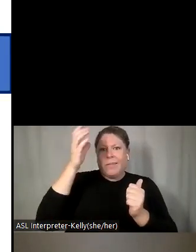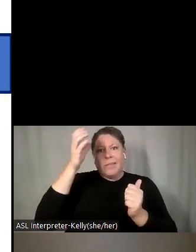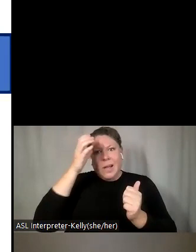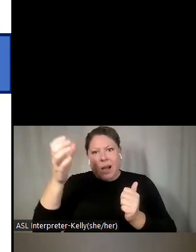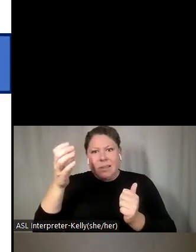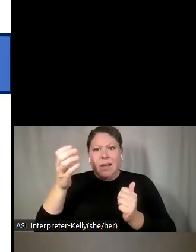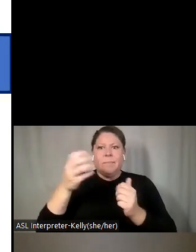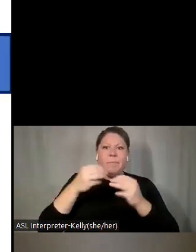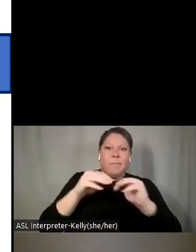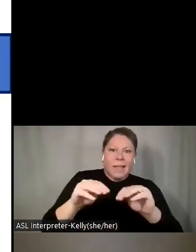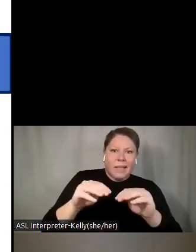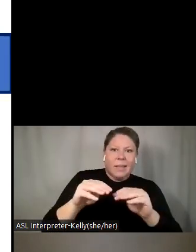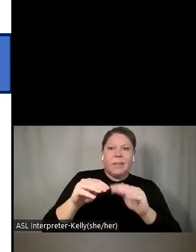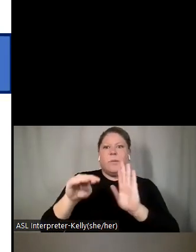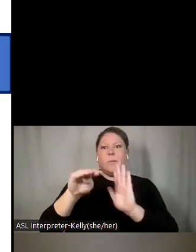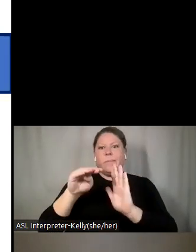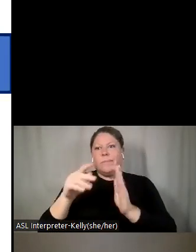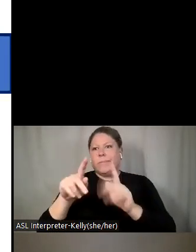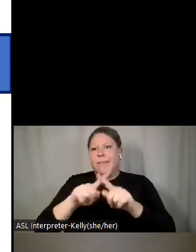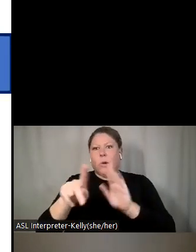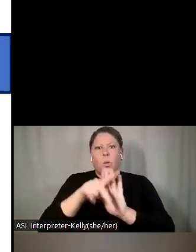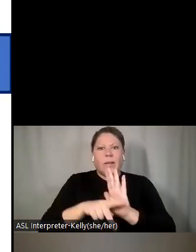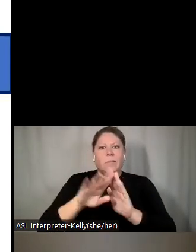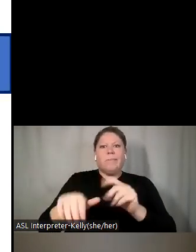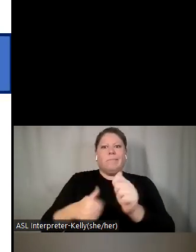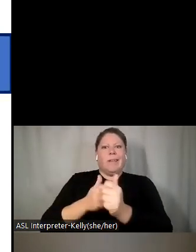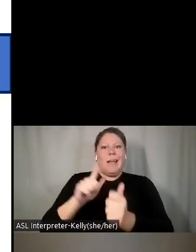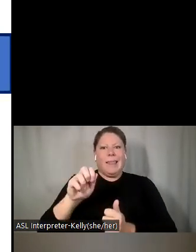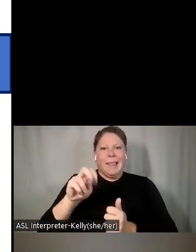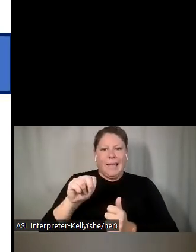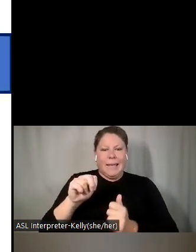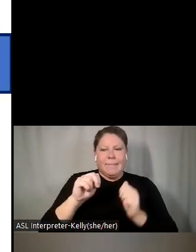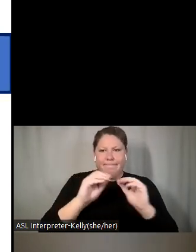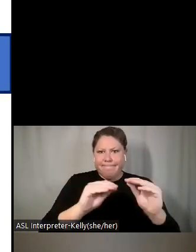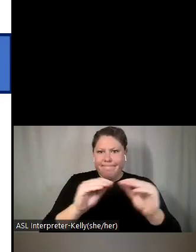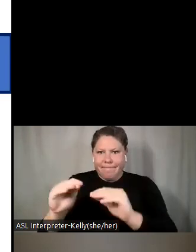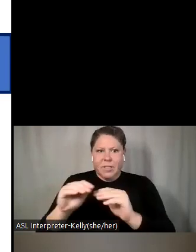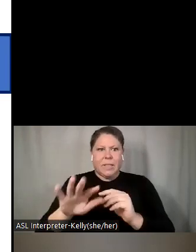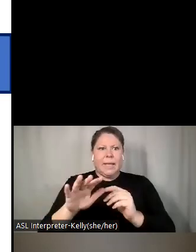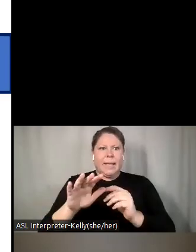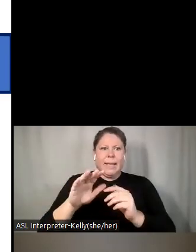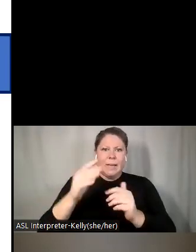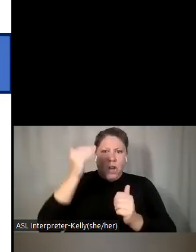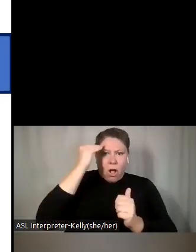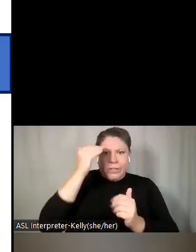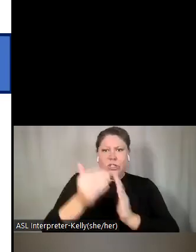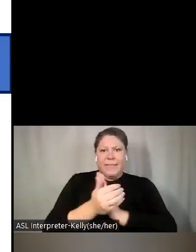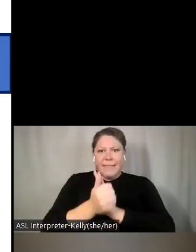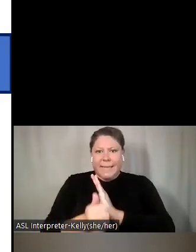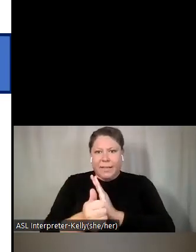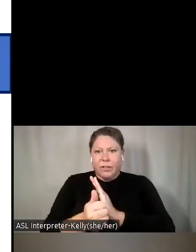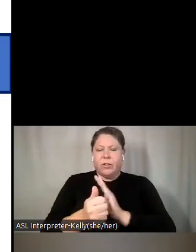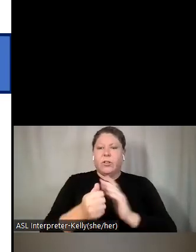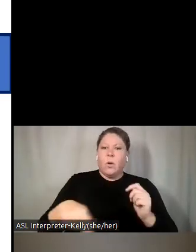principles, and build their capacity to basically bring this lean philosophy into their public